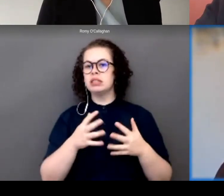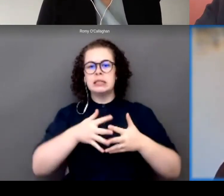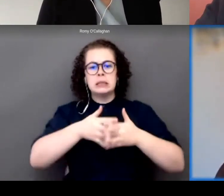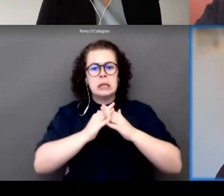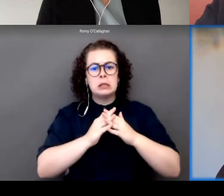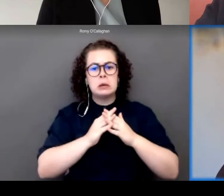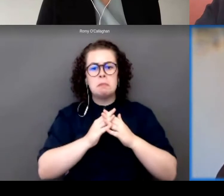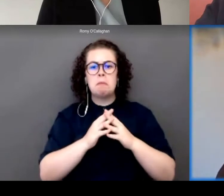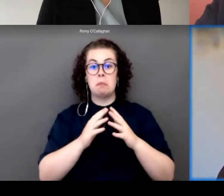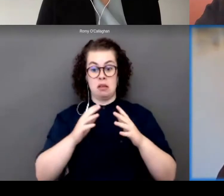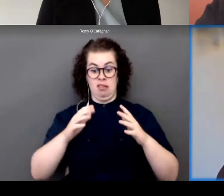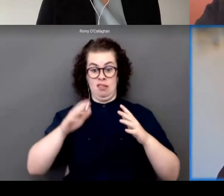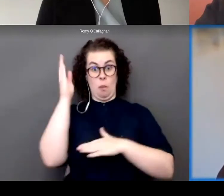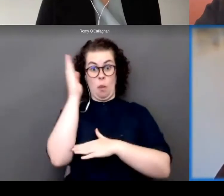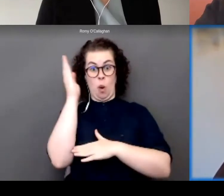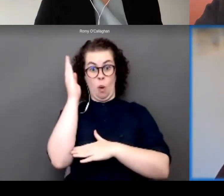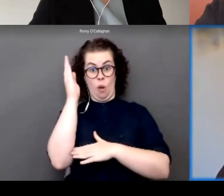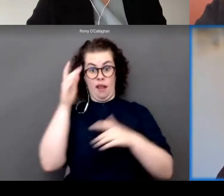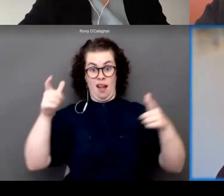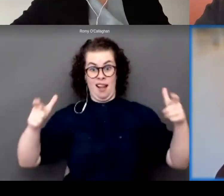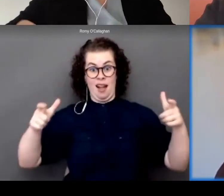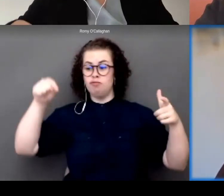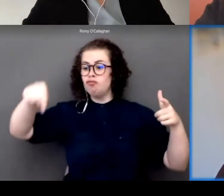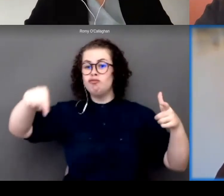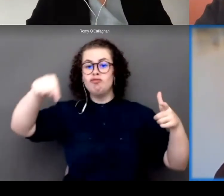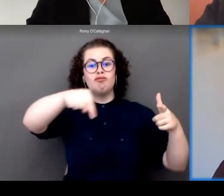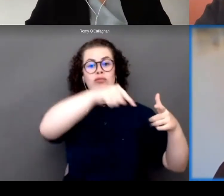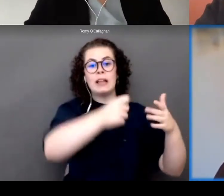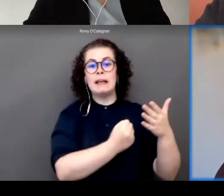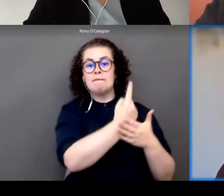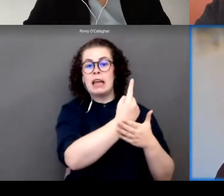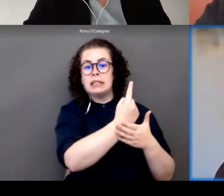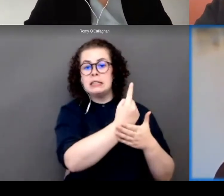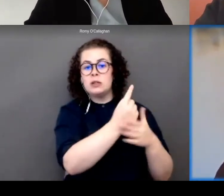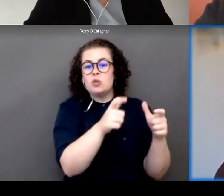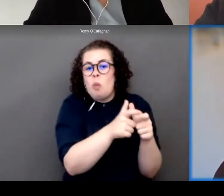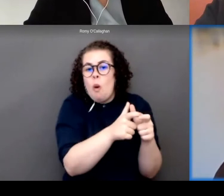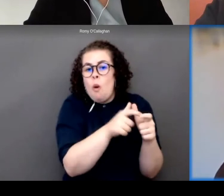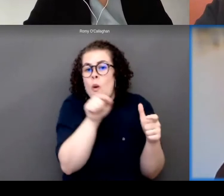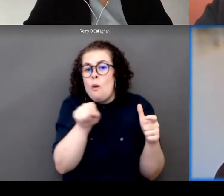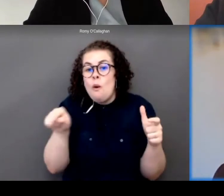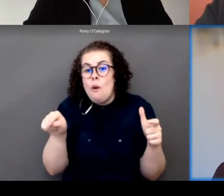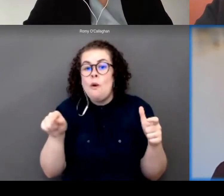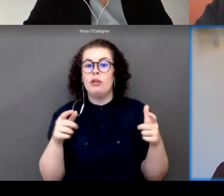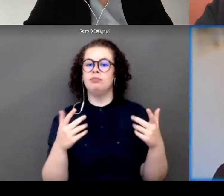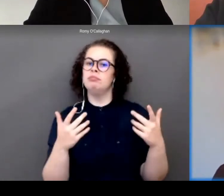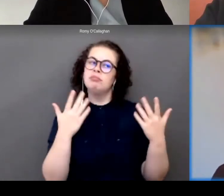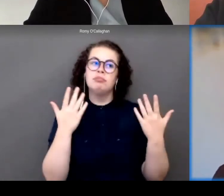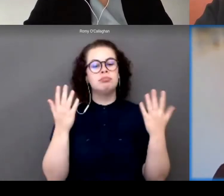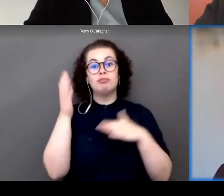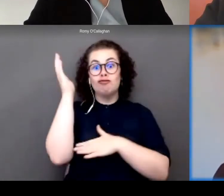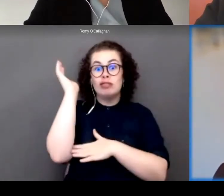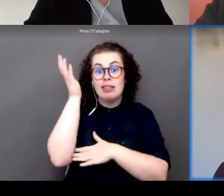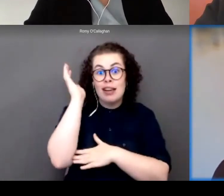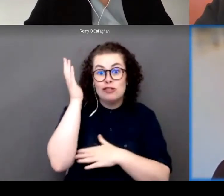widespread in the city, such as, for example, lectures, small theater events, workshop, urban